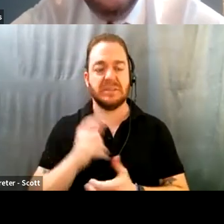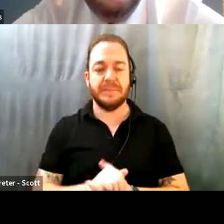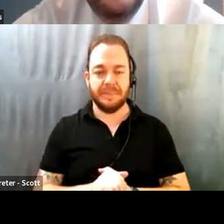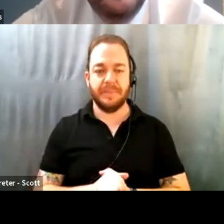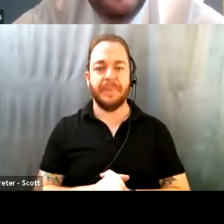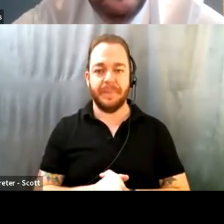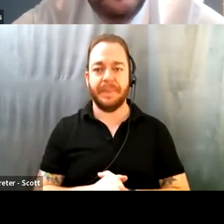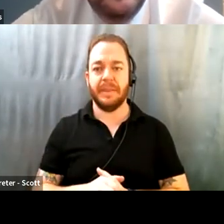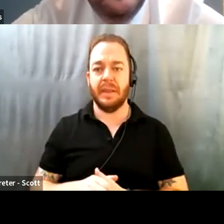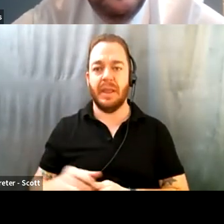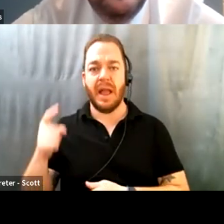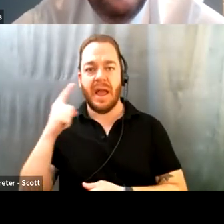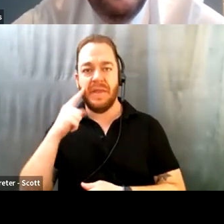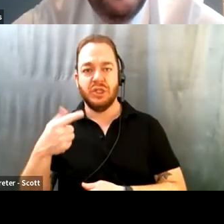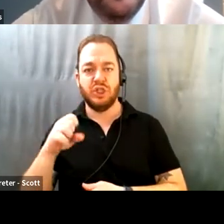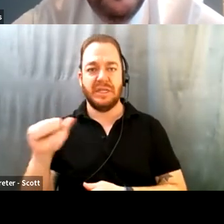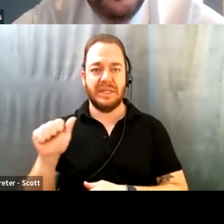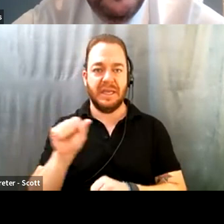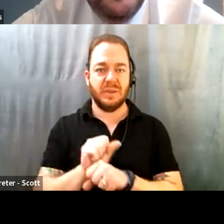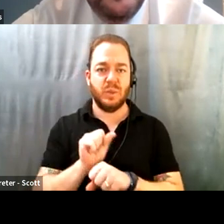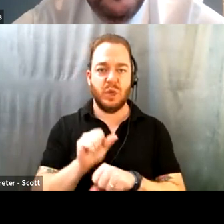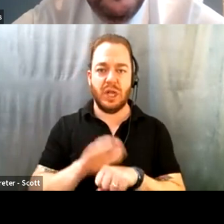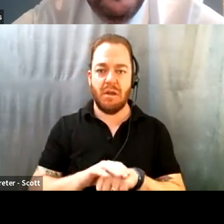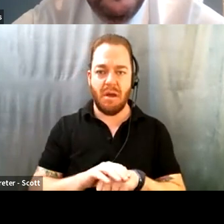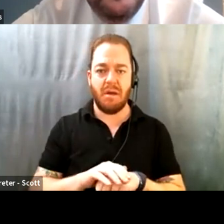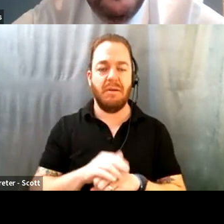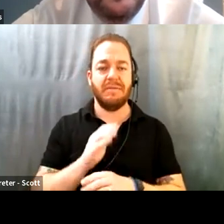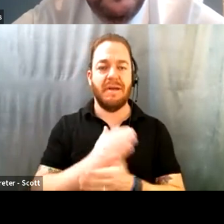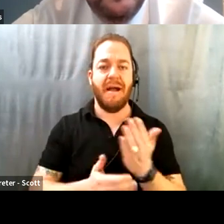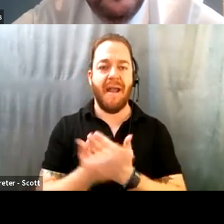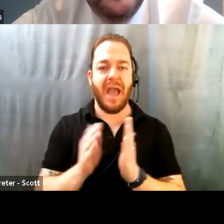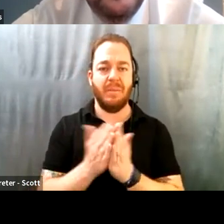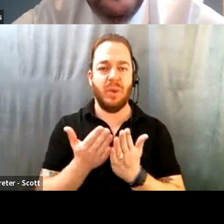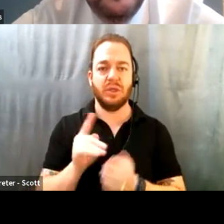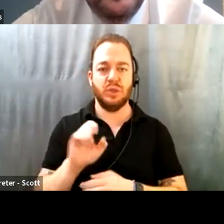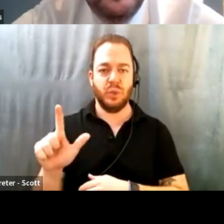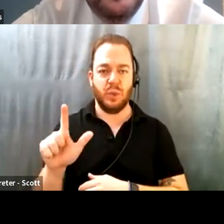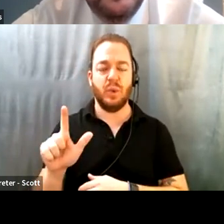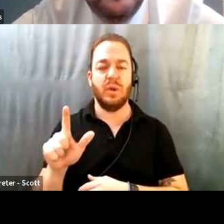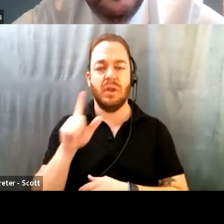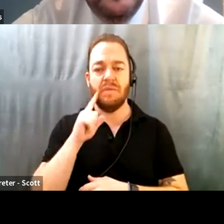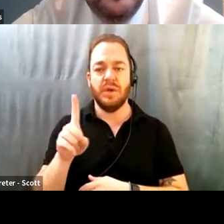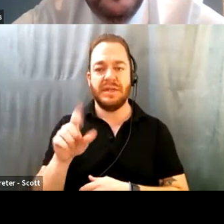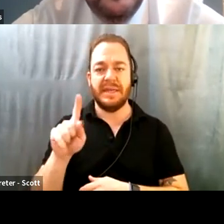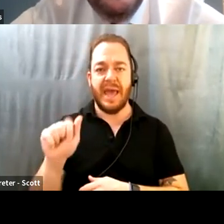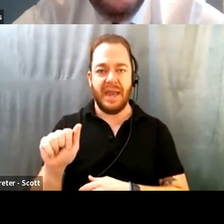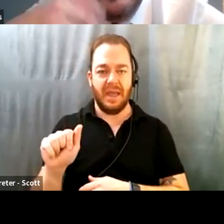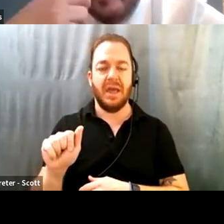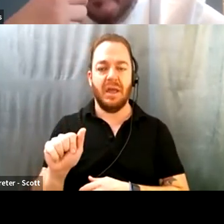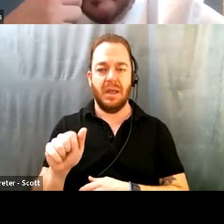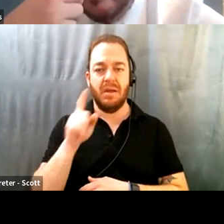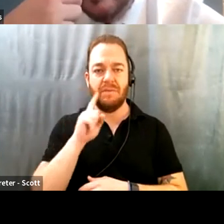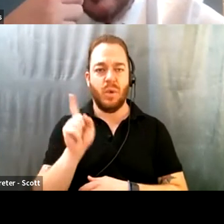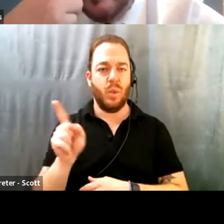think GSA is working on a potential tool there with some data for where there